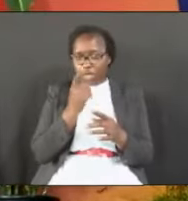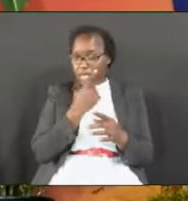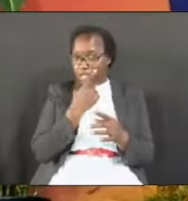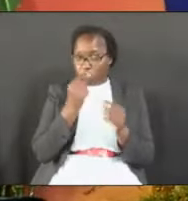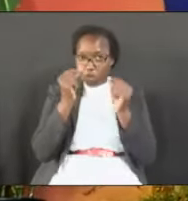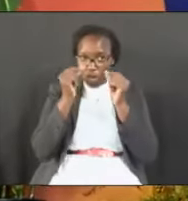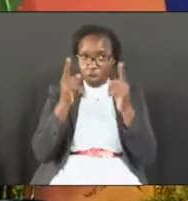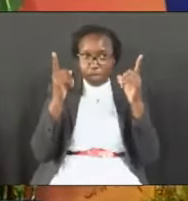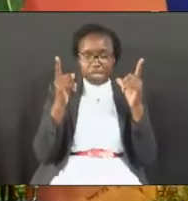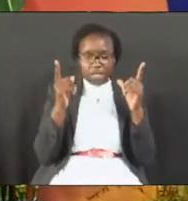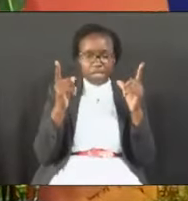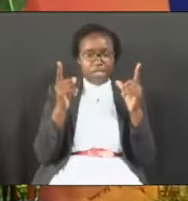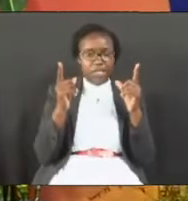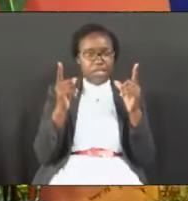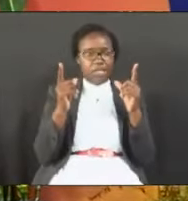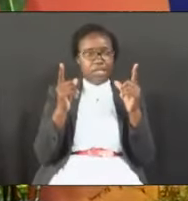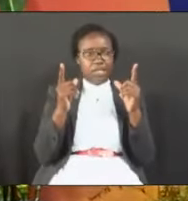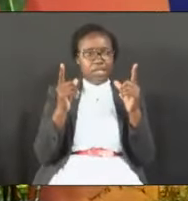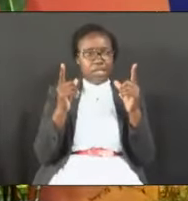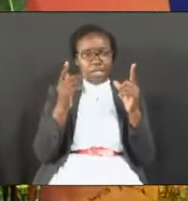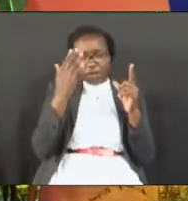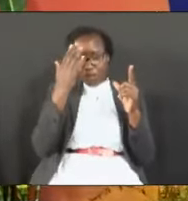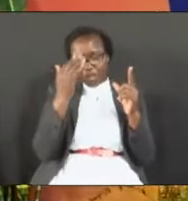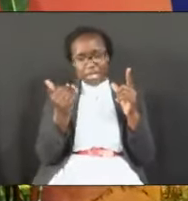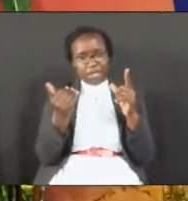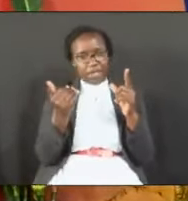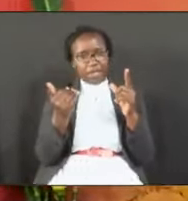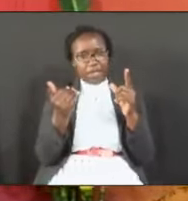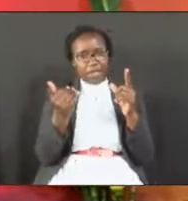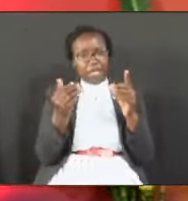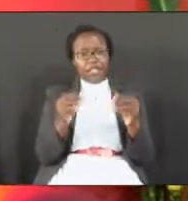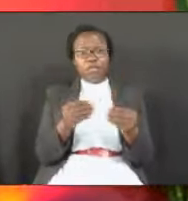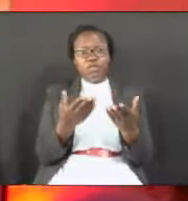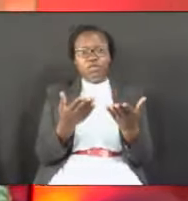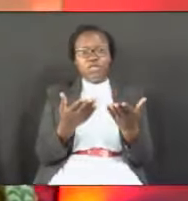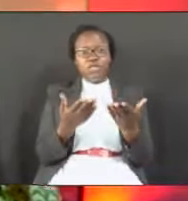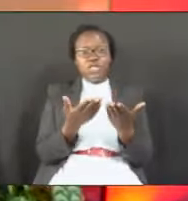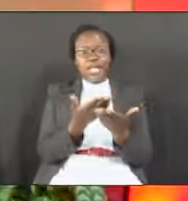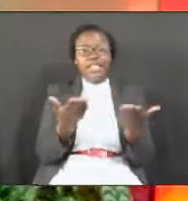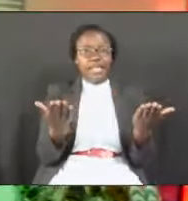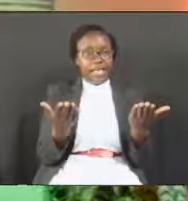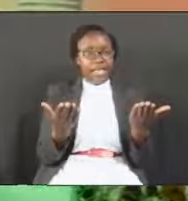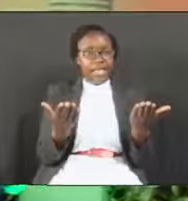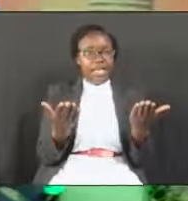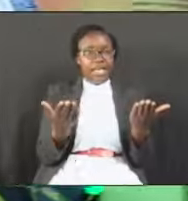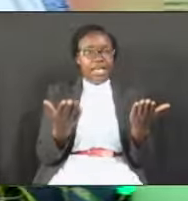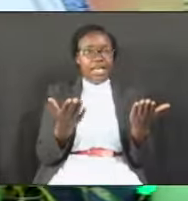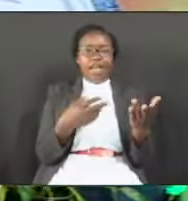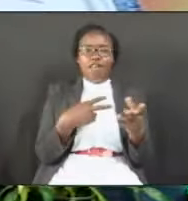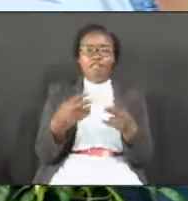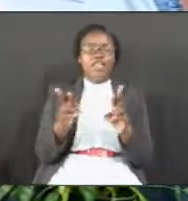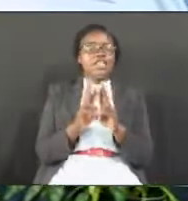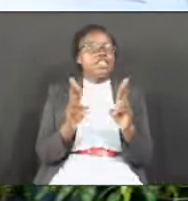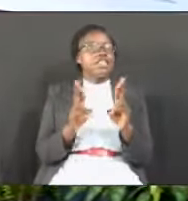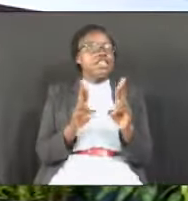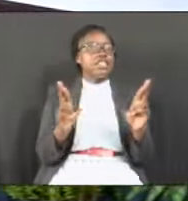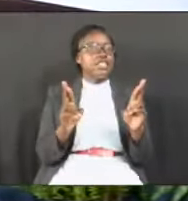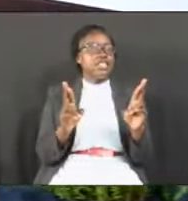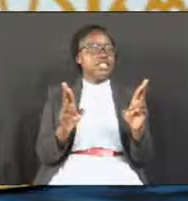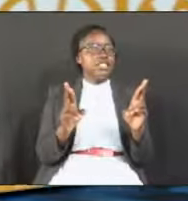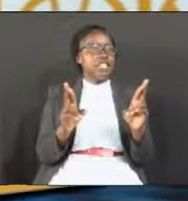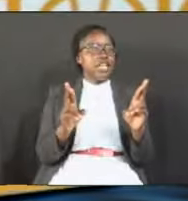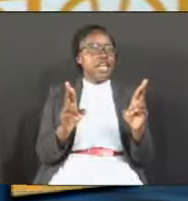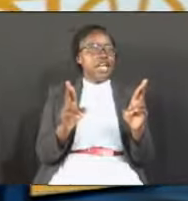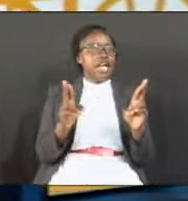opened. Because the provisions are there, ready, waiting. It is because